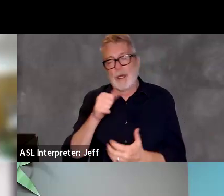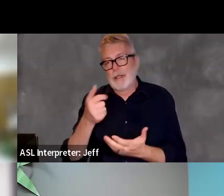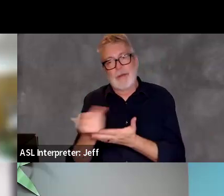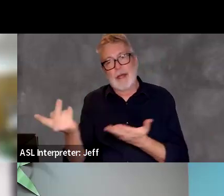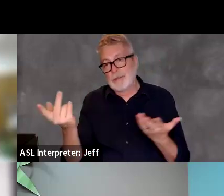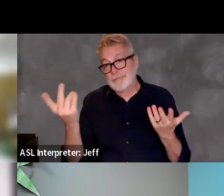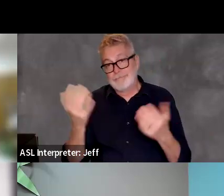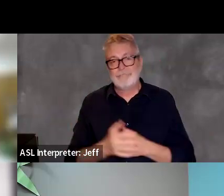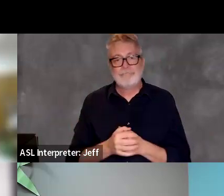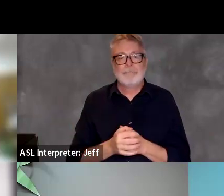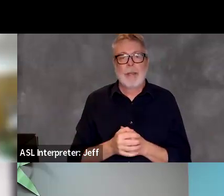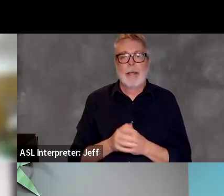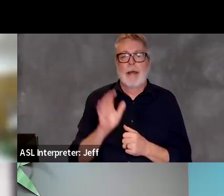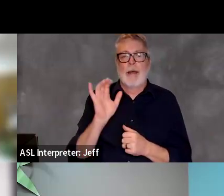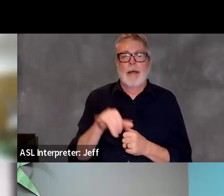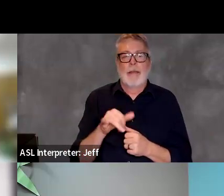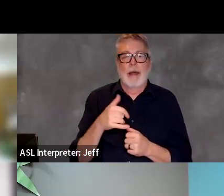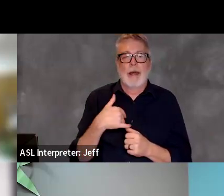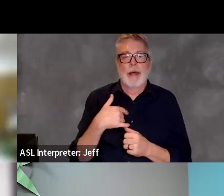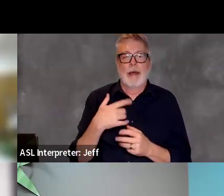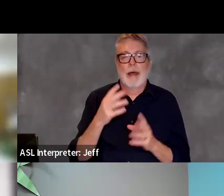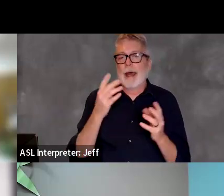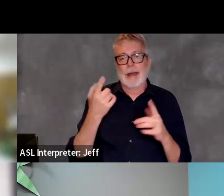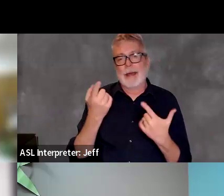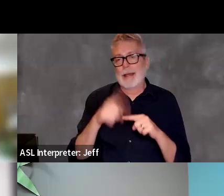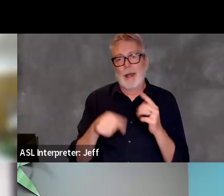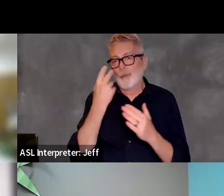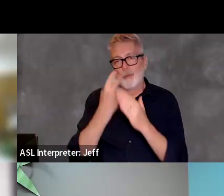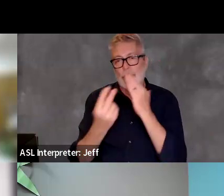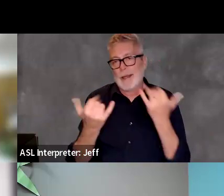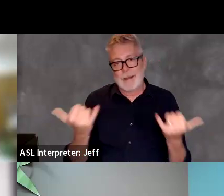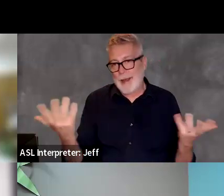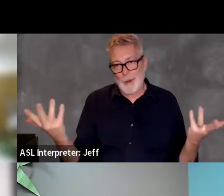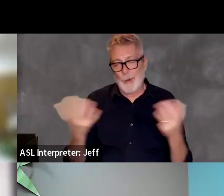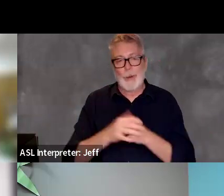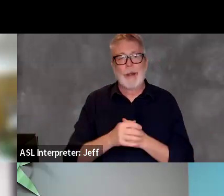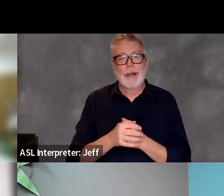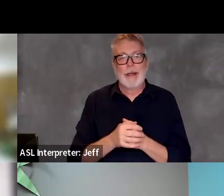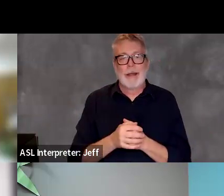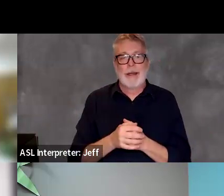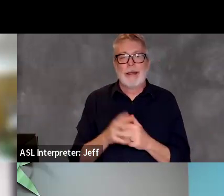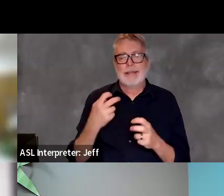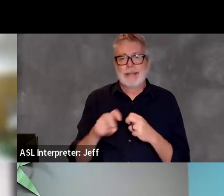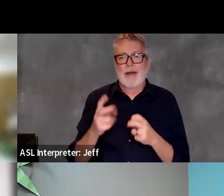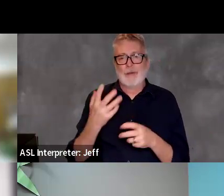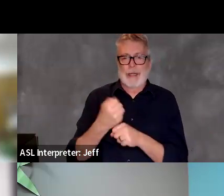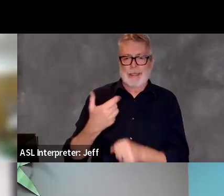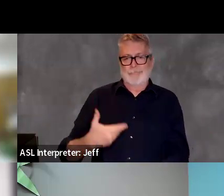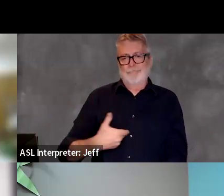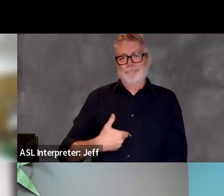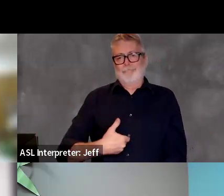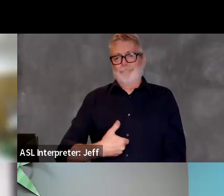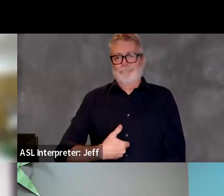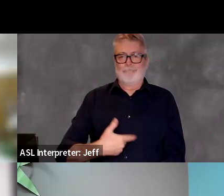yep, that'll be, I have no forecast on that yet. It's hard to get an idea of what's going to